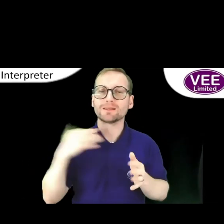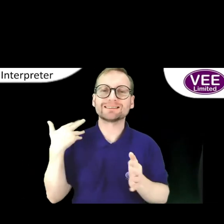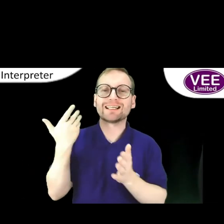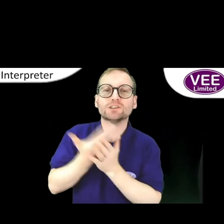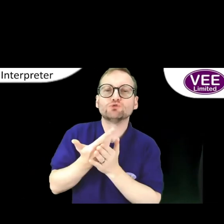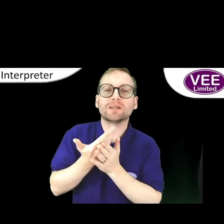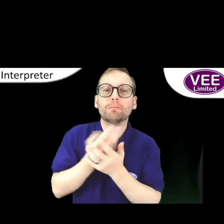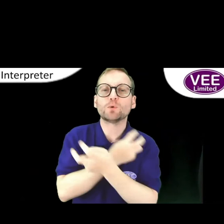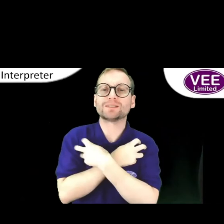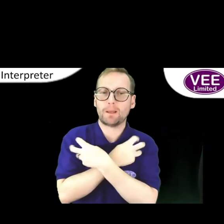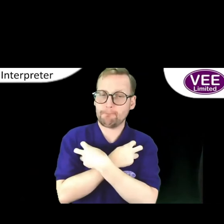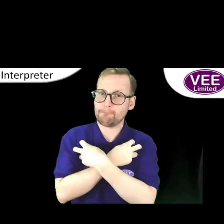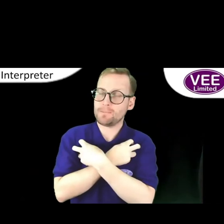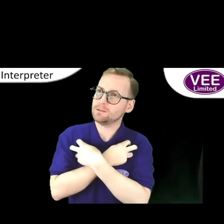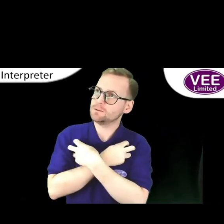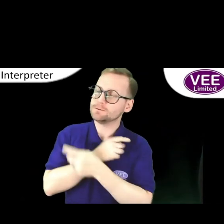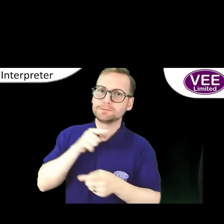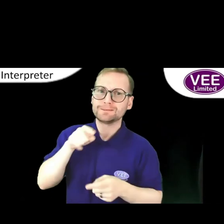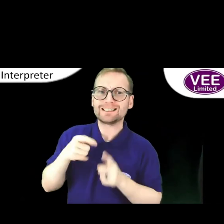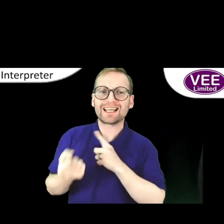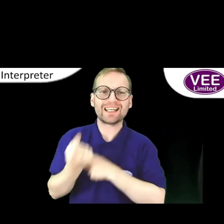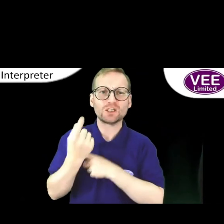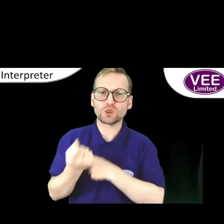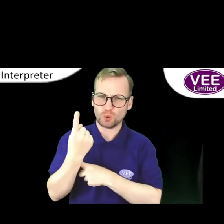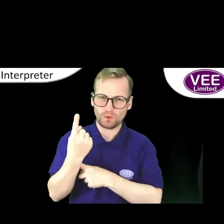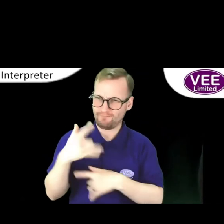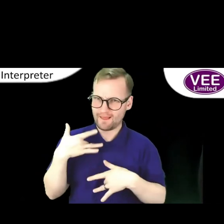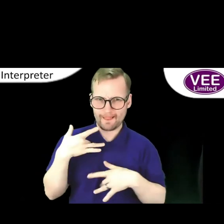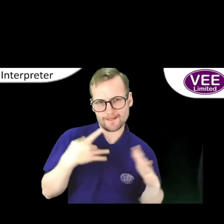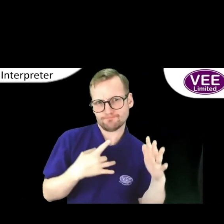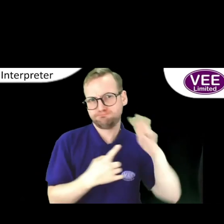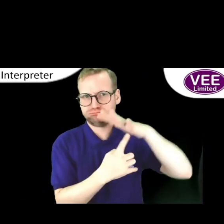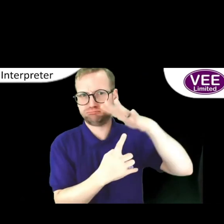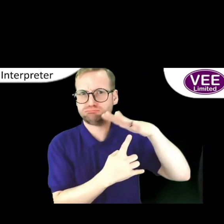It's a theme, this one, an issue that couldn't be much more pressing.